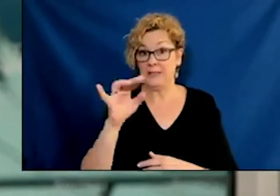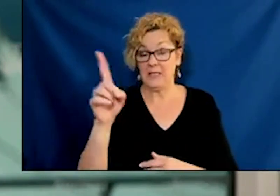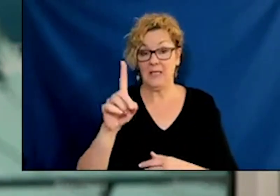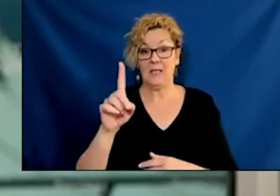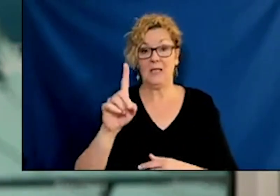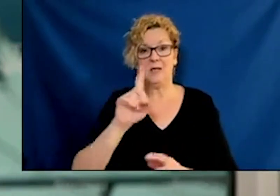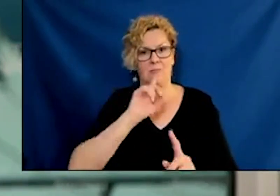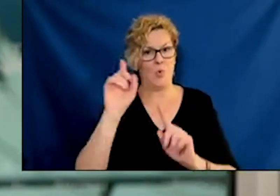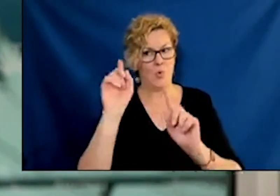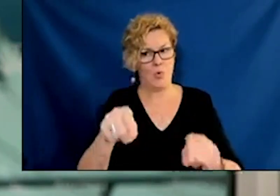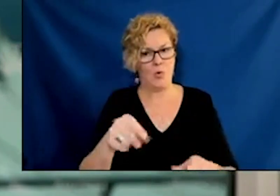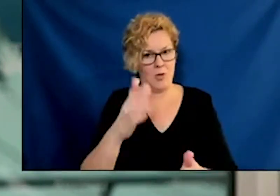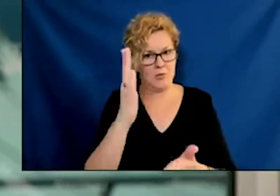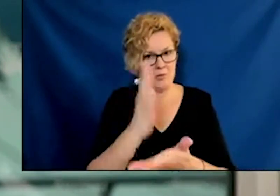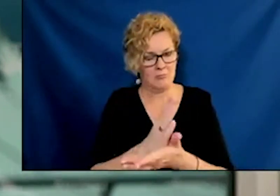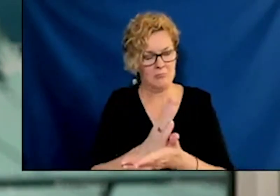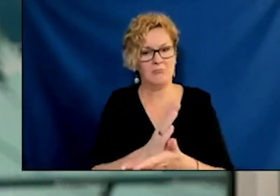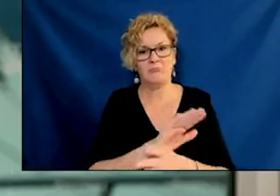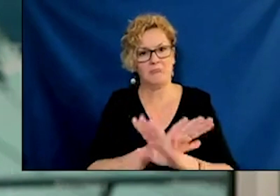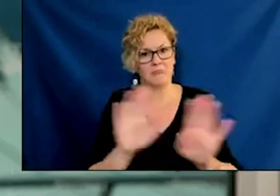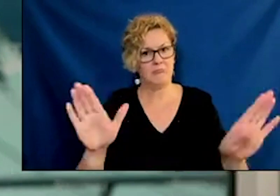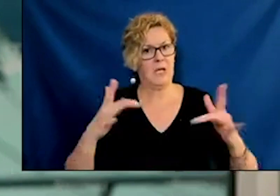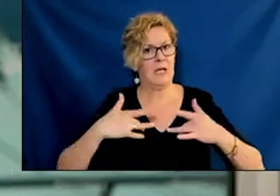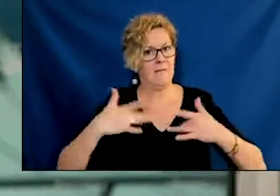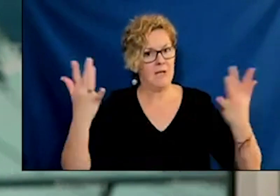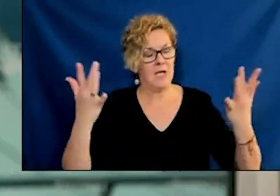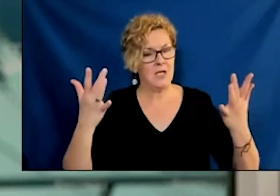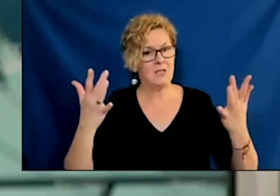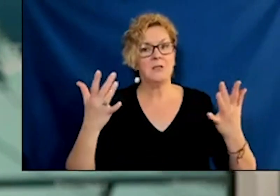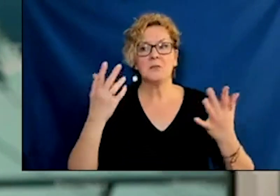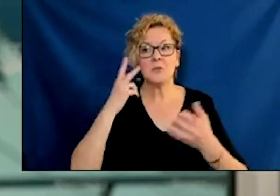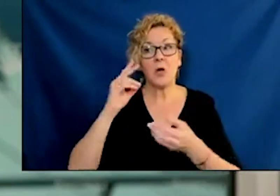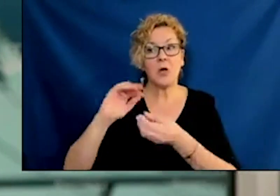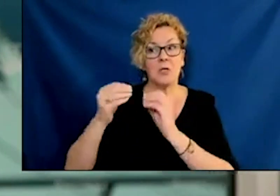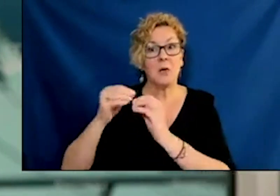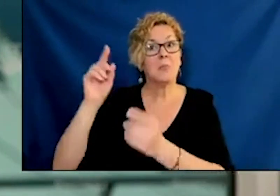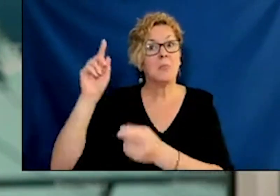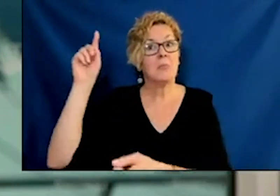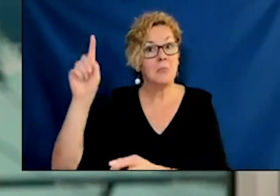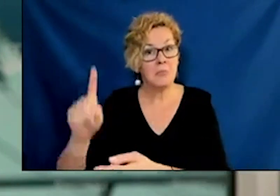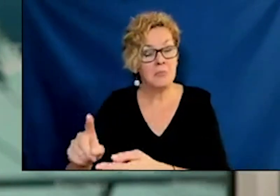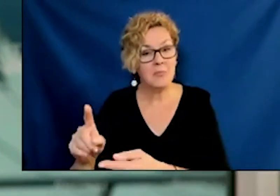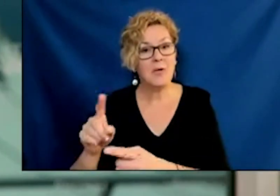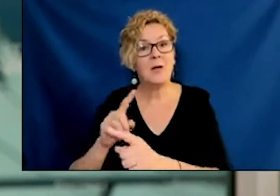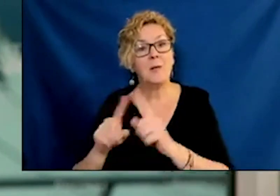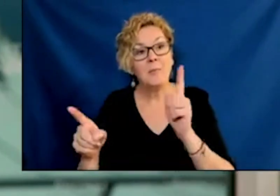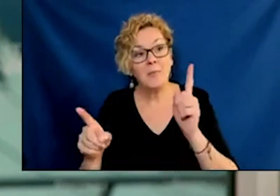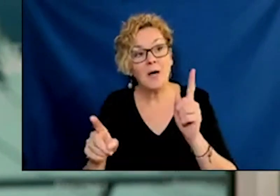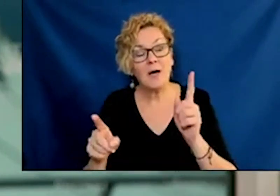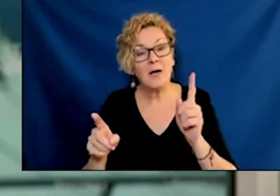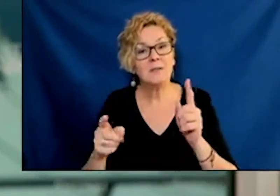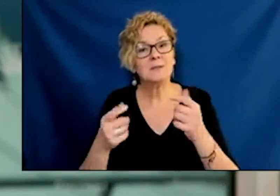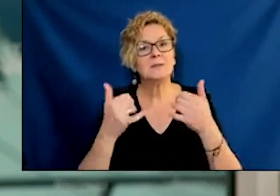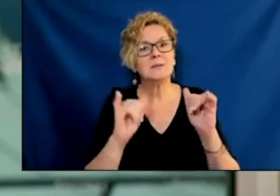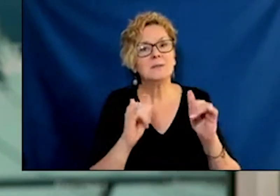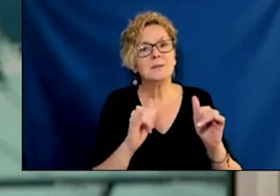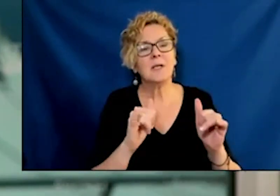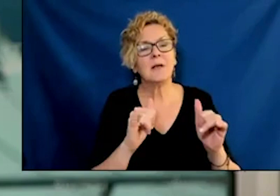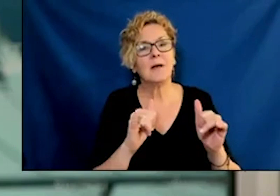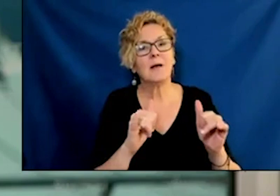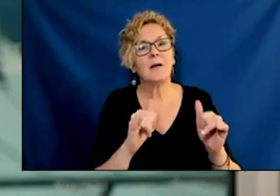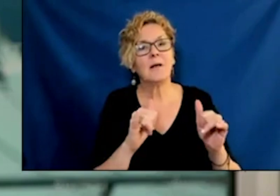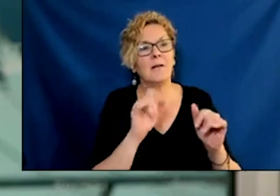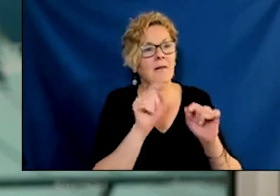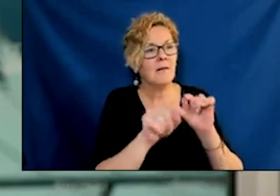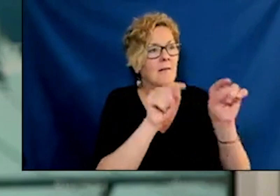gone down. But we are continuing to see clusters, small numbers of people that are transmitting, and then it